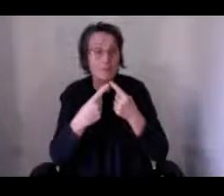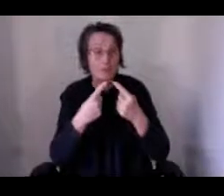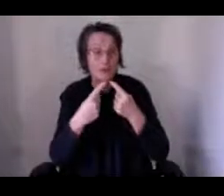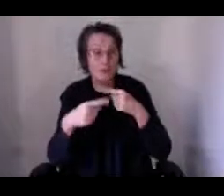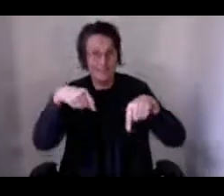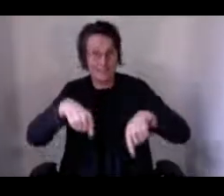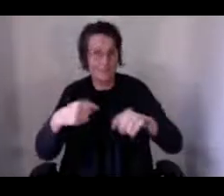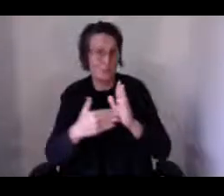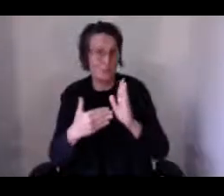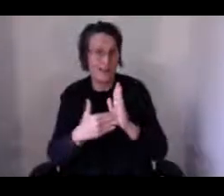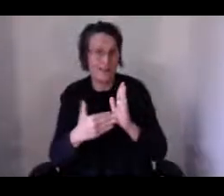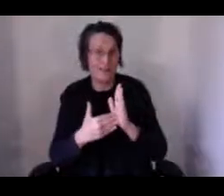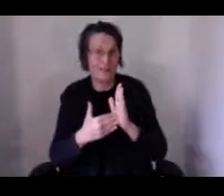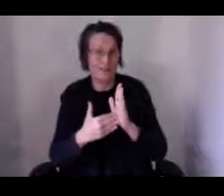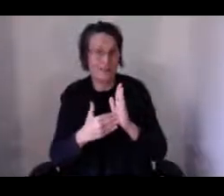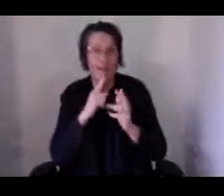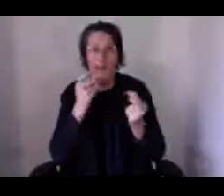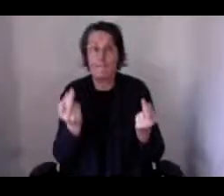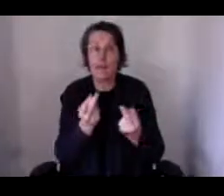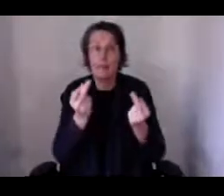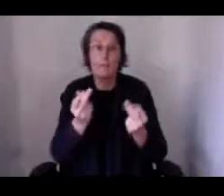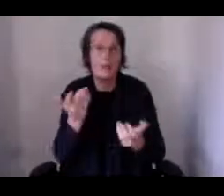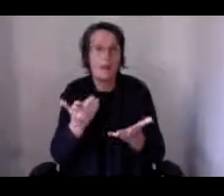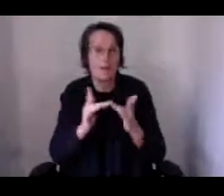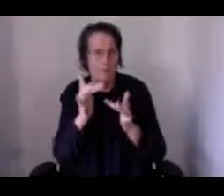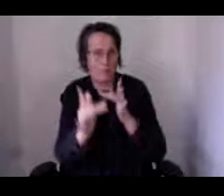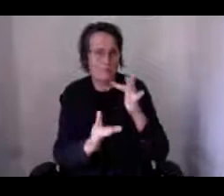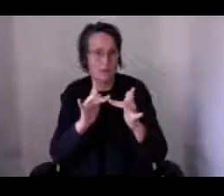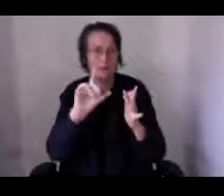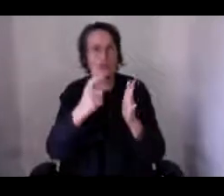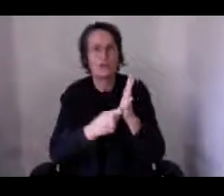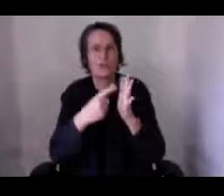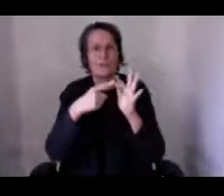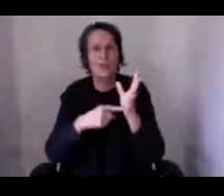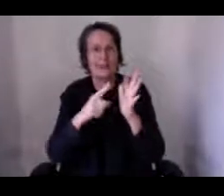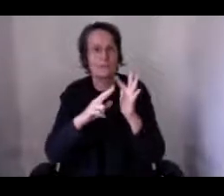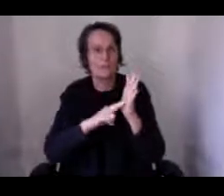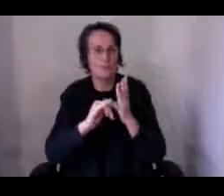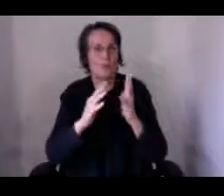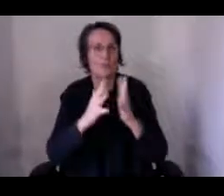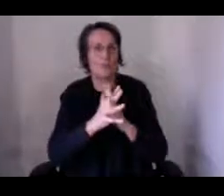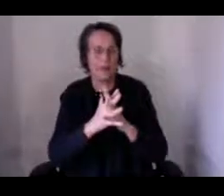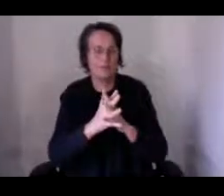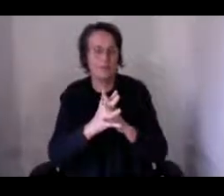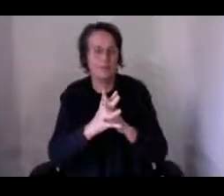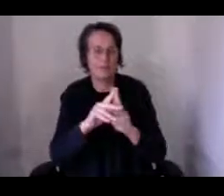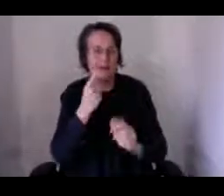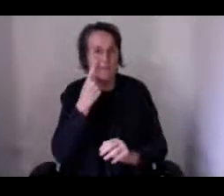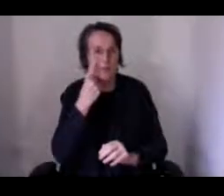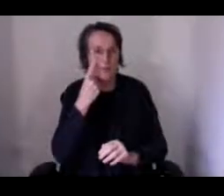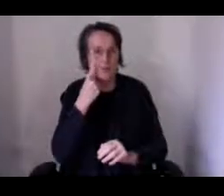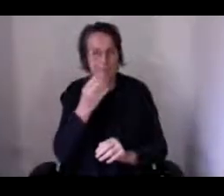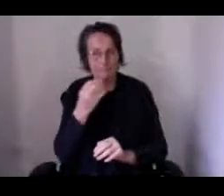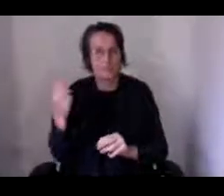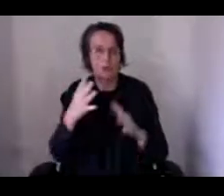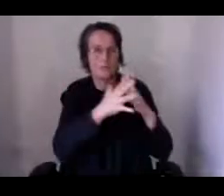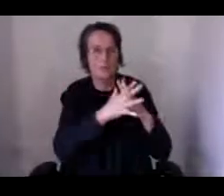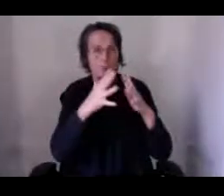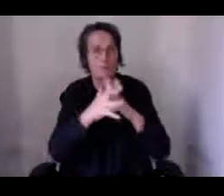today is also available on the website, Create New South Wales website. Just to reiterate, that website is